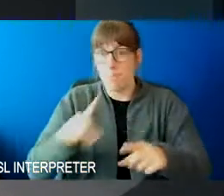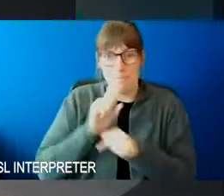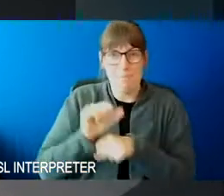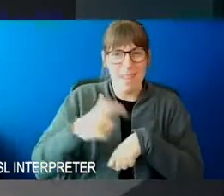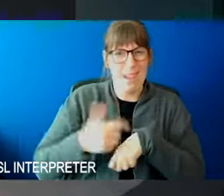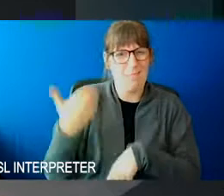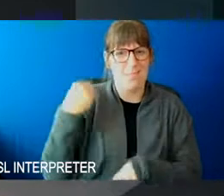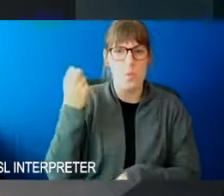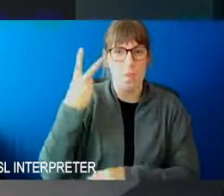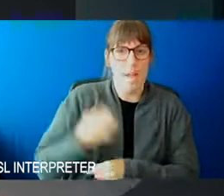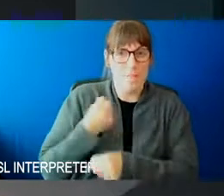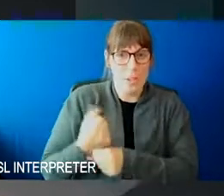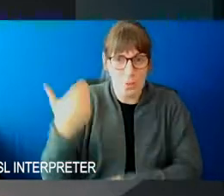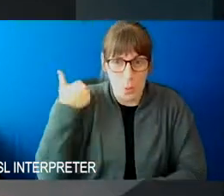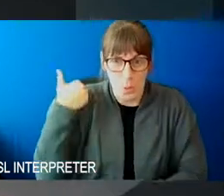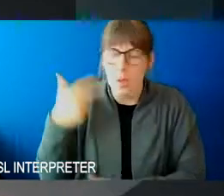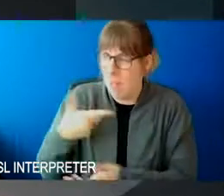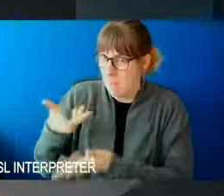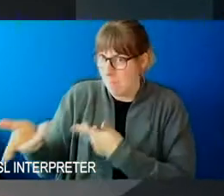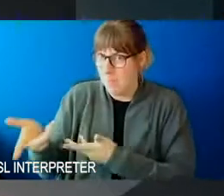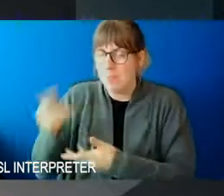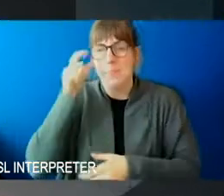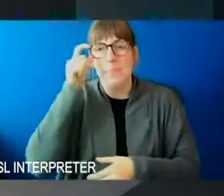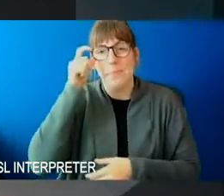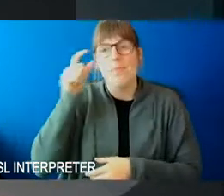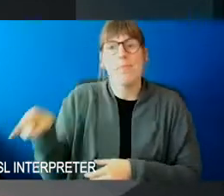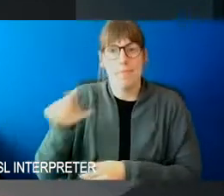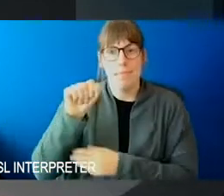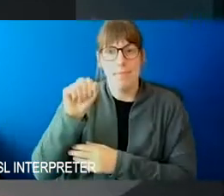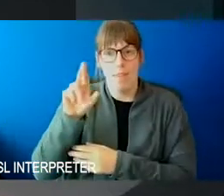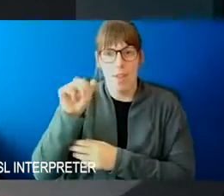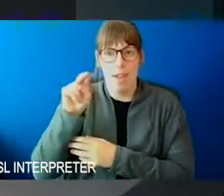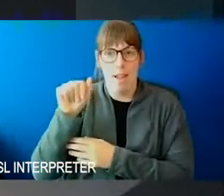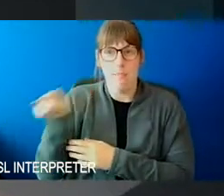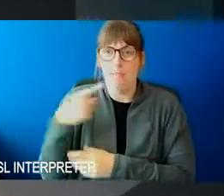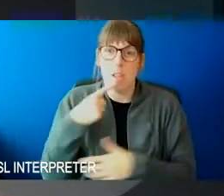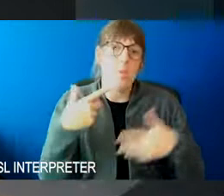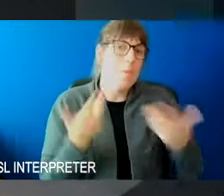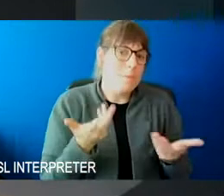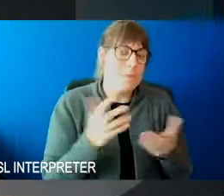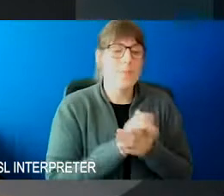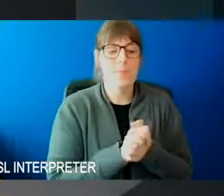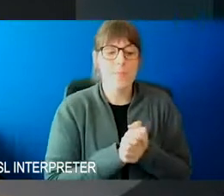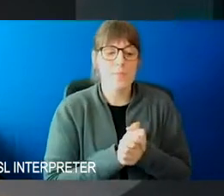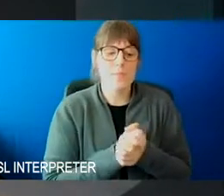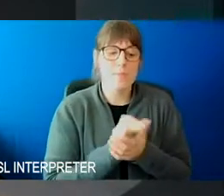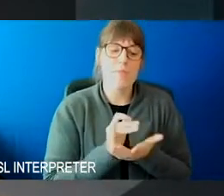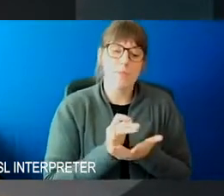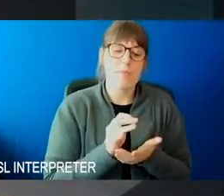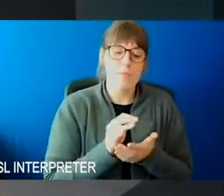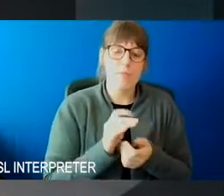media is heading? And at this time, it was about 12 years ago that I had this exchange with her. And she said, well,